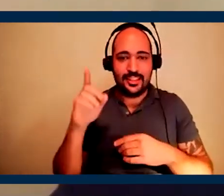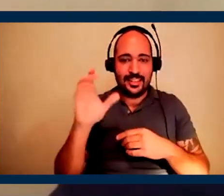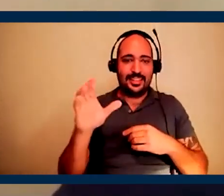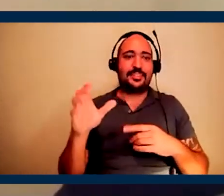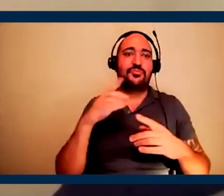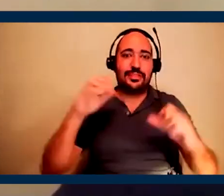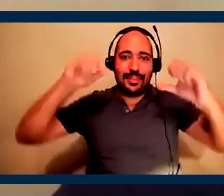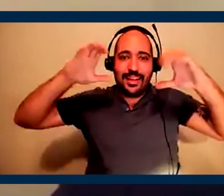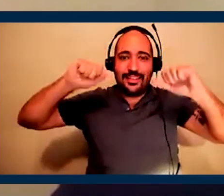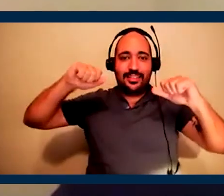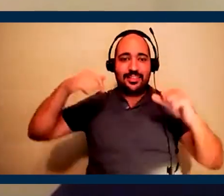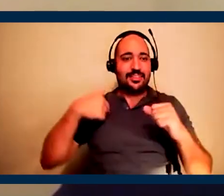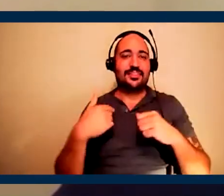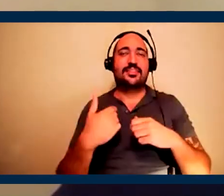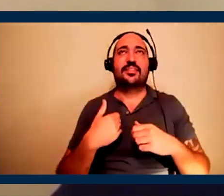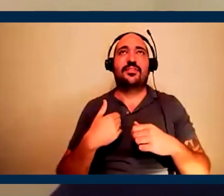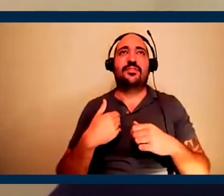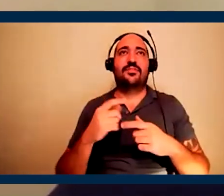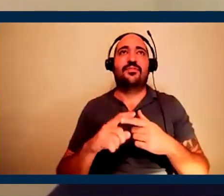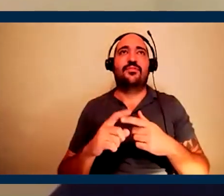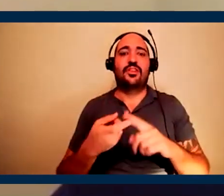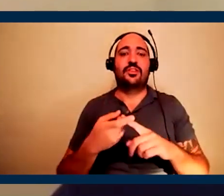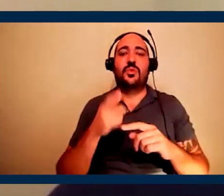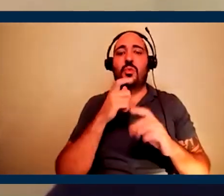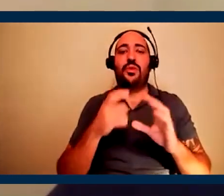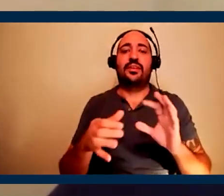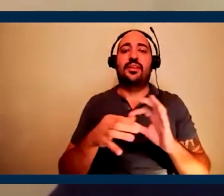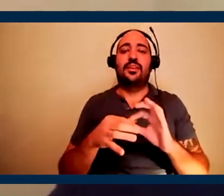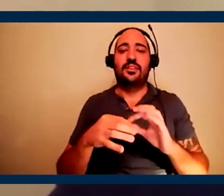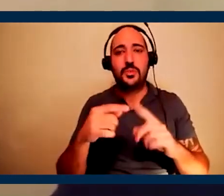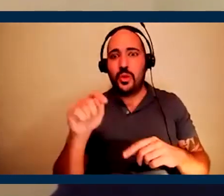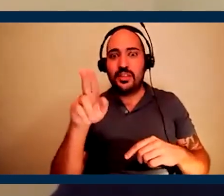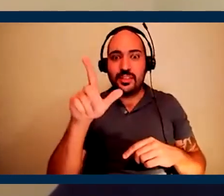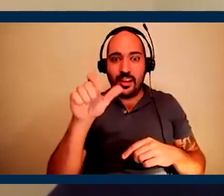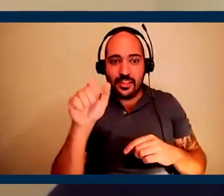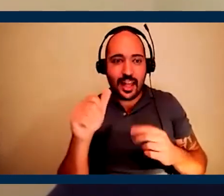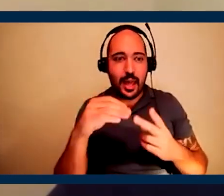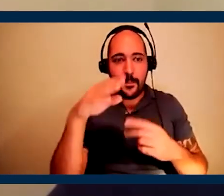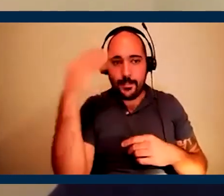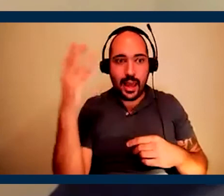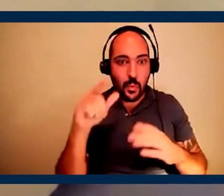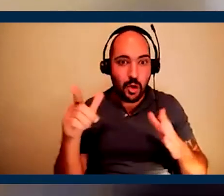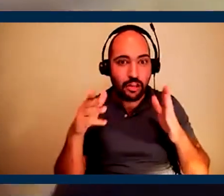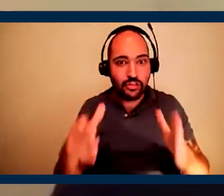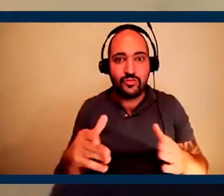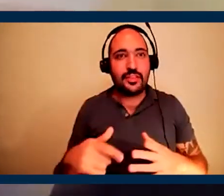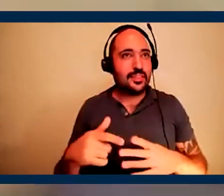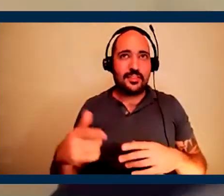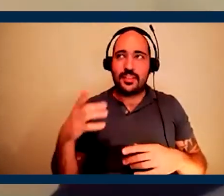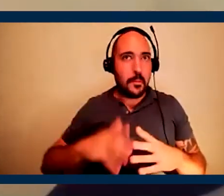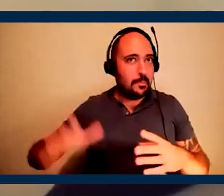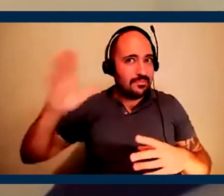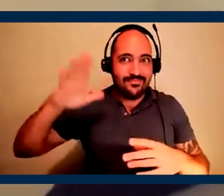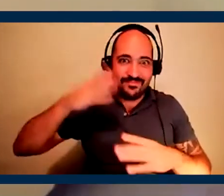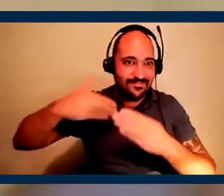our historical roots. Like, I have friends who are connected to Tulsa and Black Wall Street. Mm-hmm. We come from political